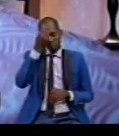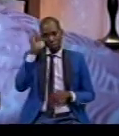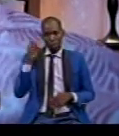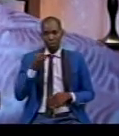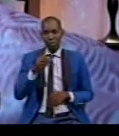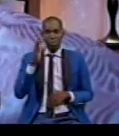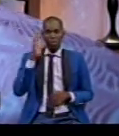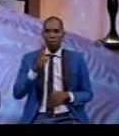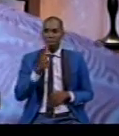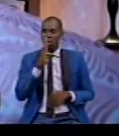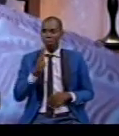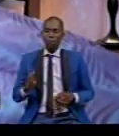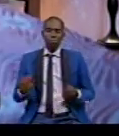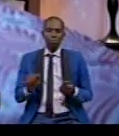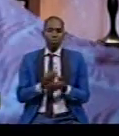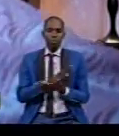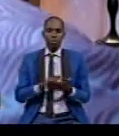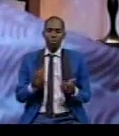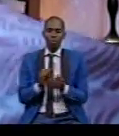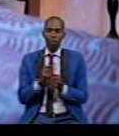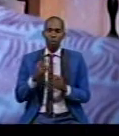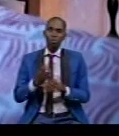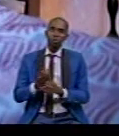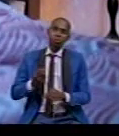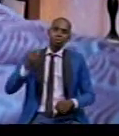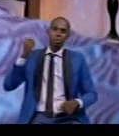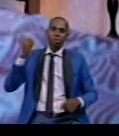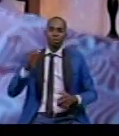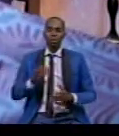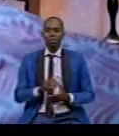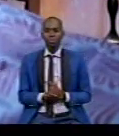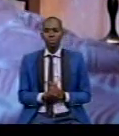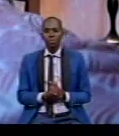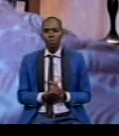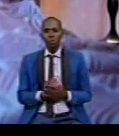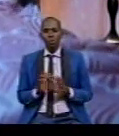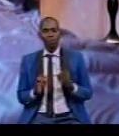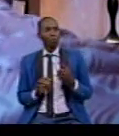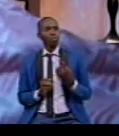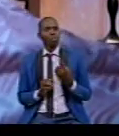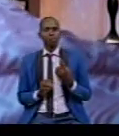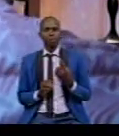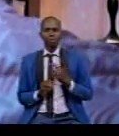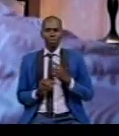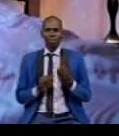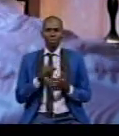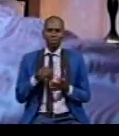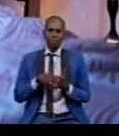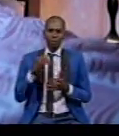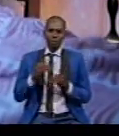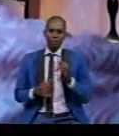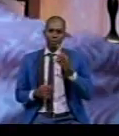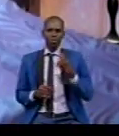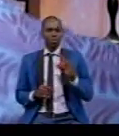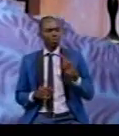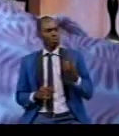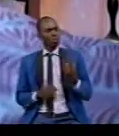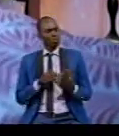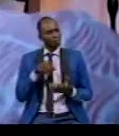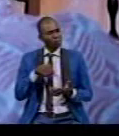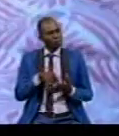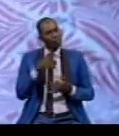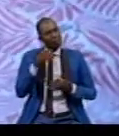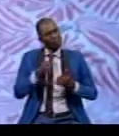Compassionate healing today. Compassionate deliverance today. And compassionate cure in